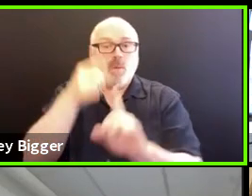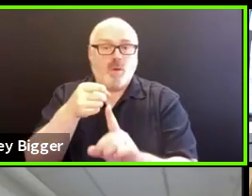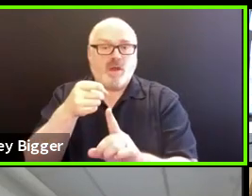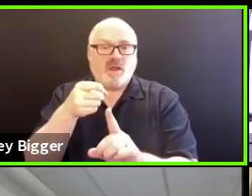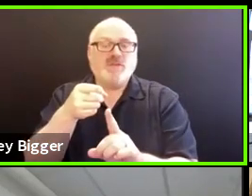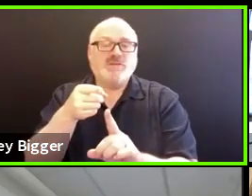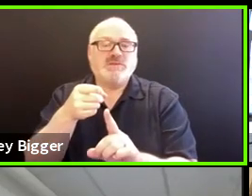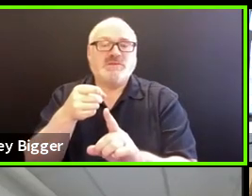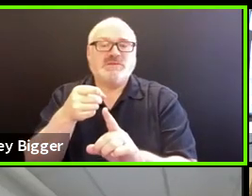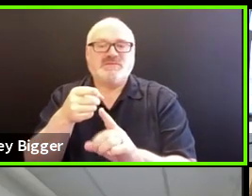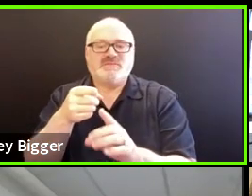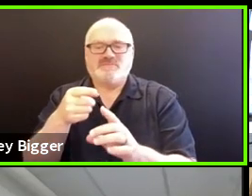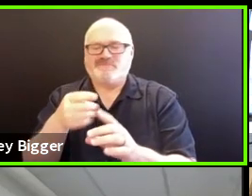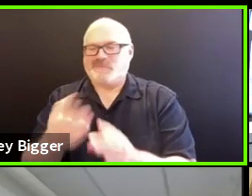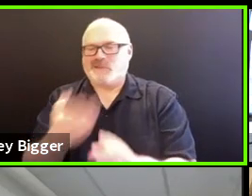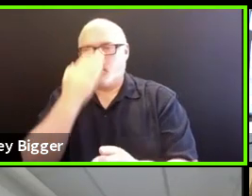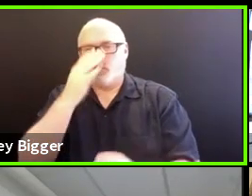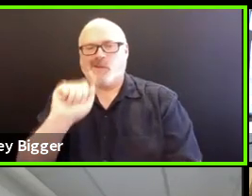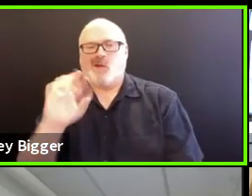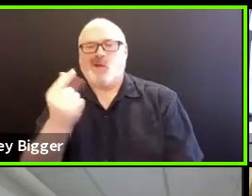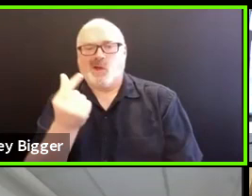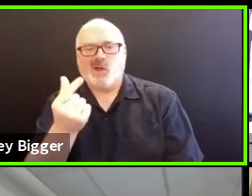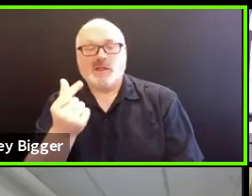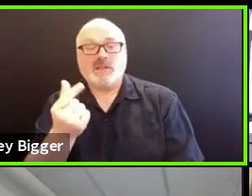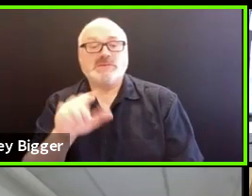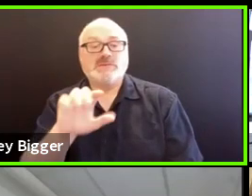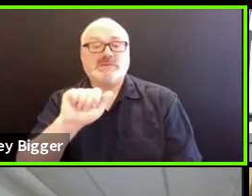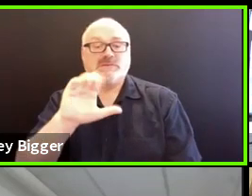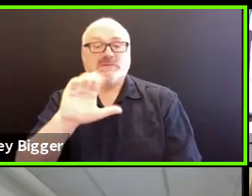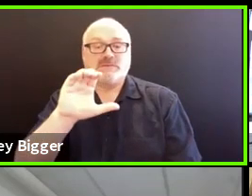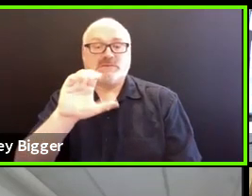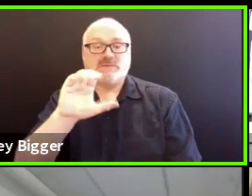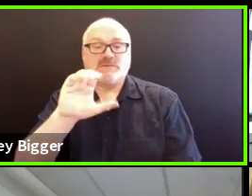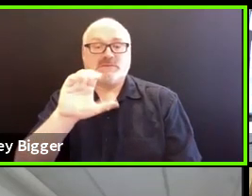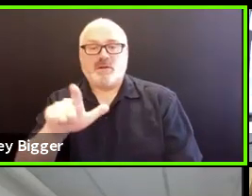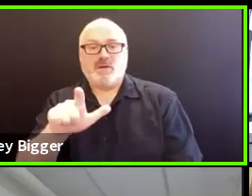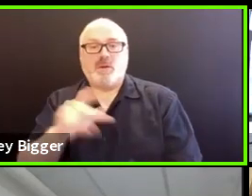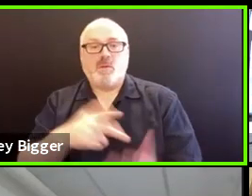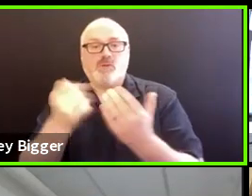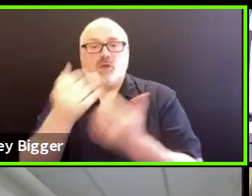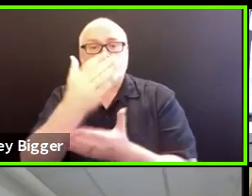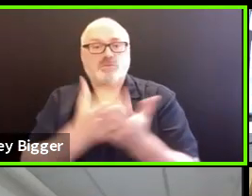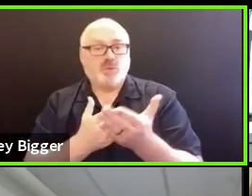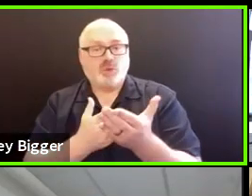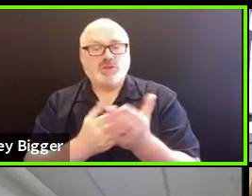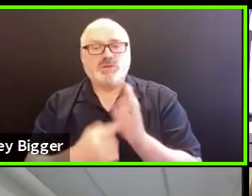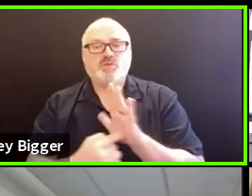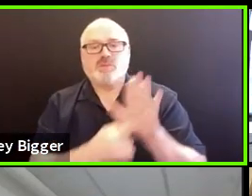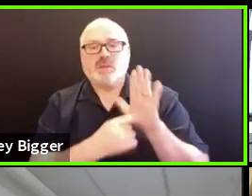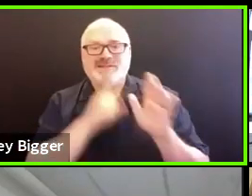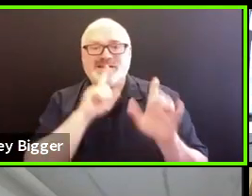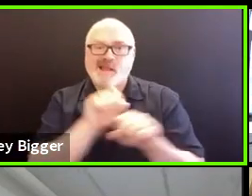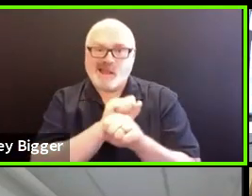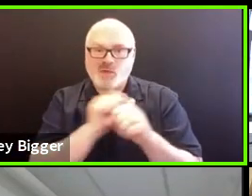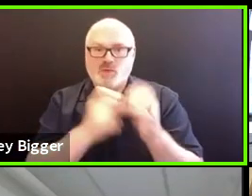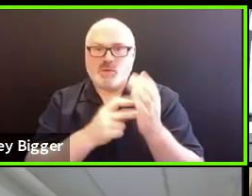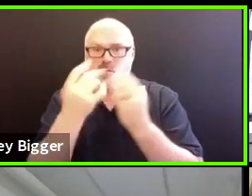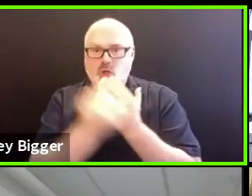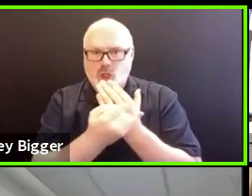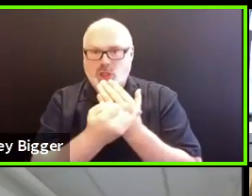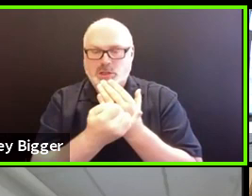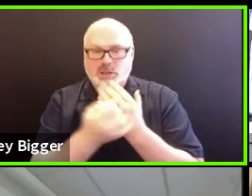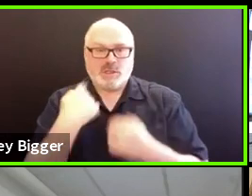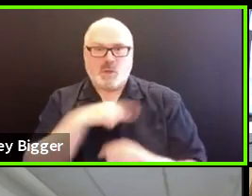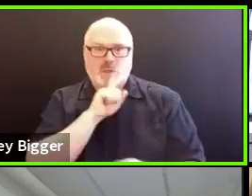in mid-August. The capital project portion represents actual projects that we